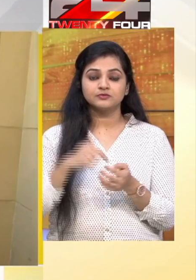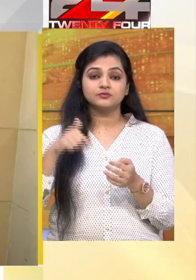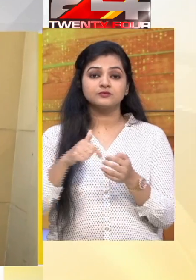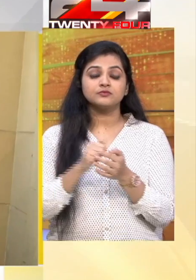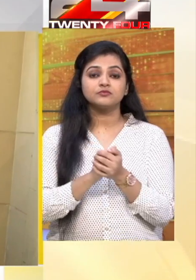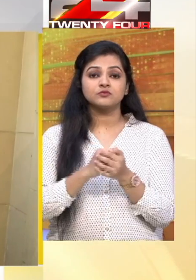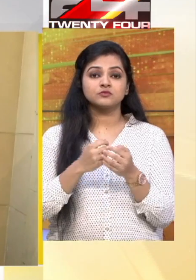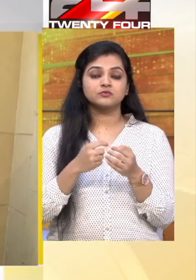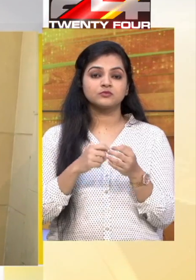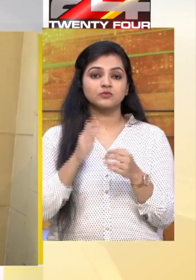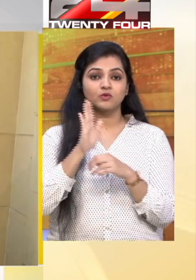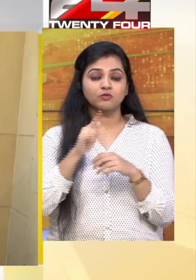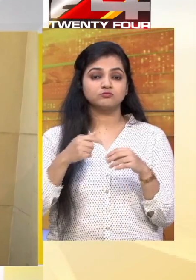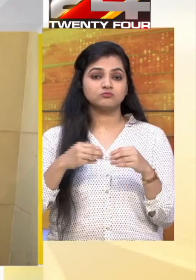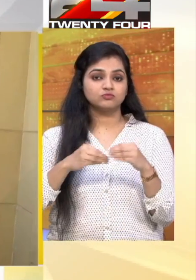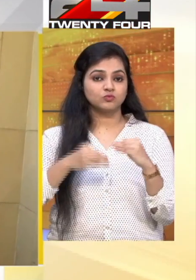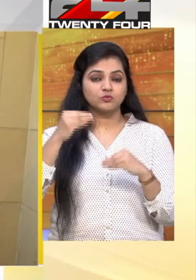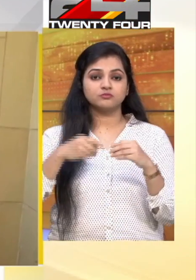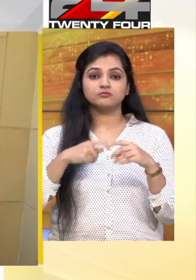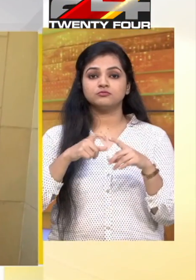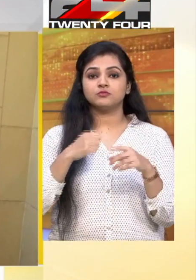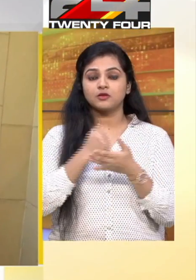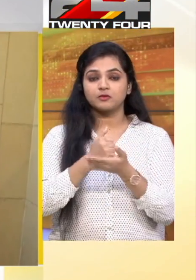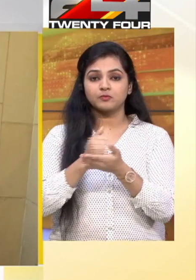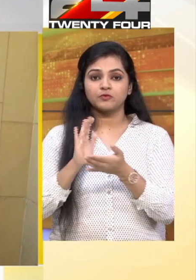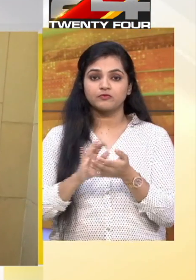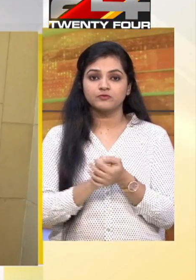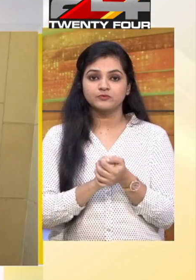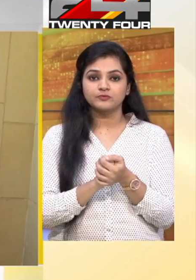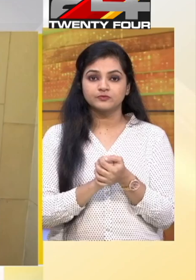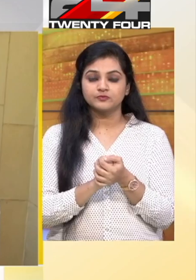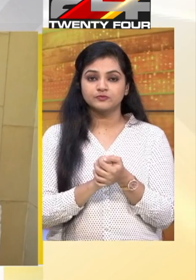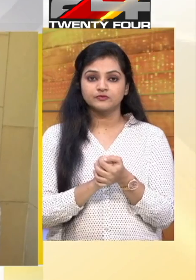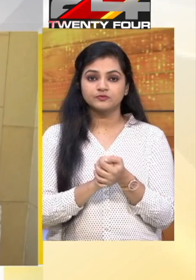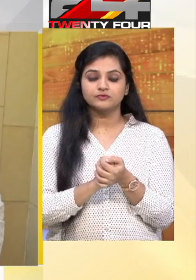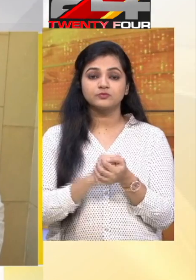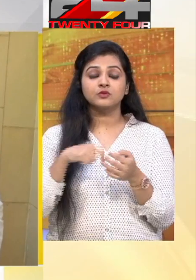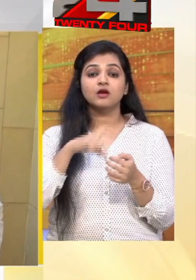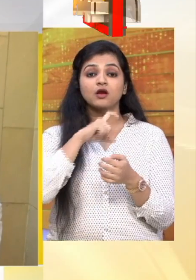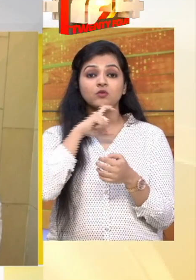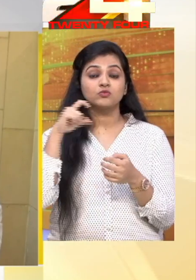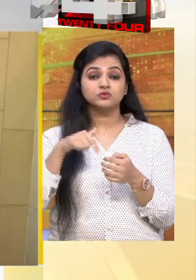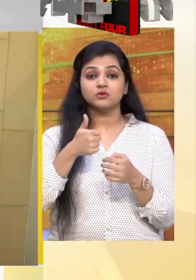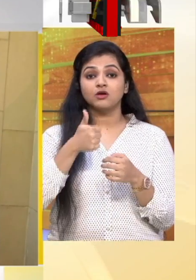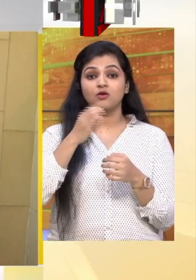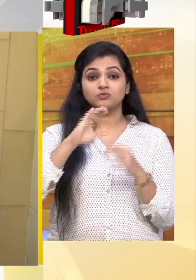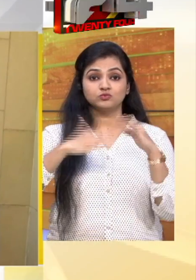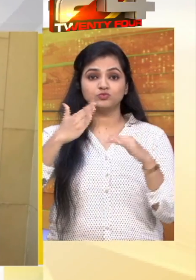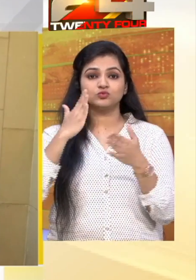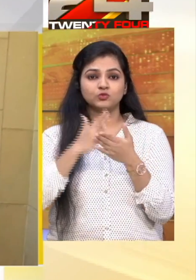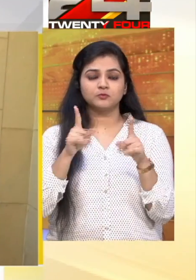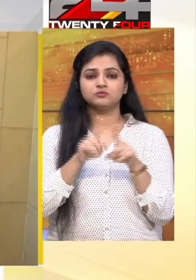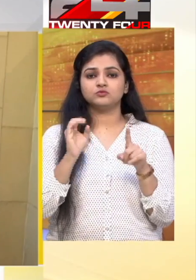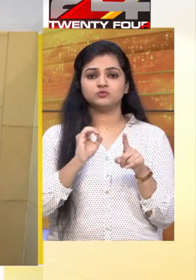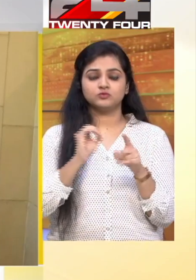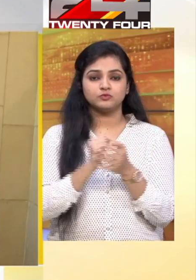big contribution will be retiring, or the sense, I mean, nobody retires as a communist. They'll remain communist all through their life.